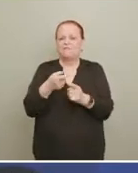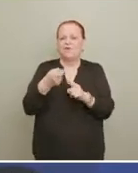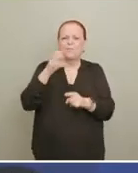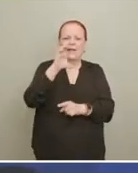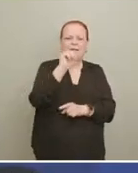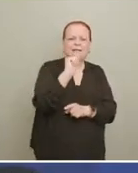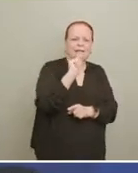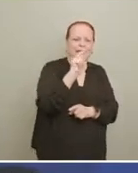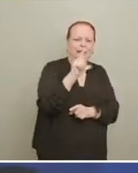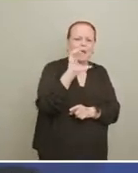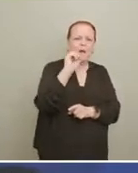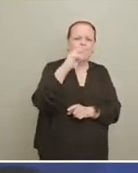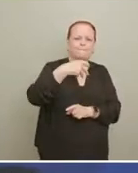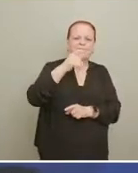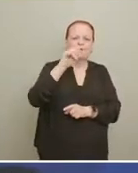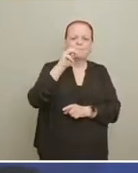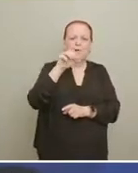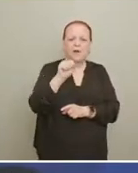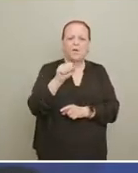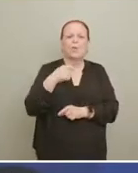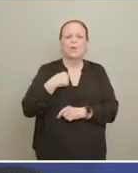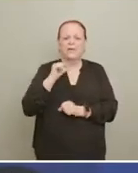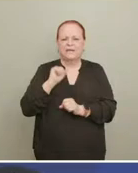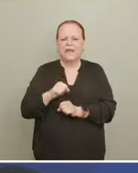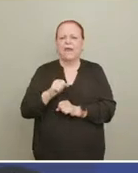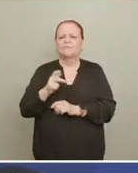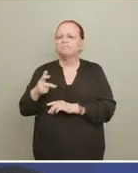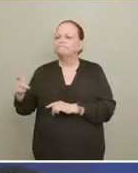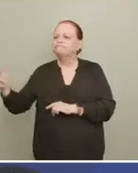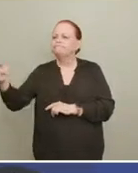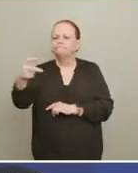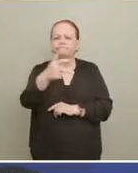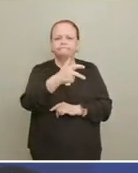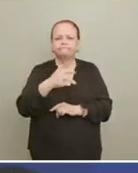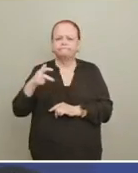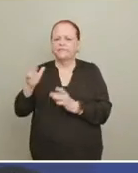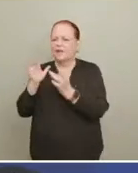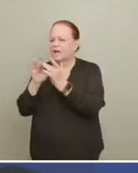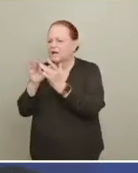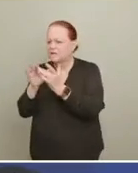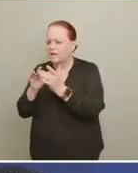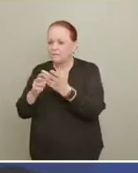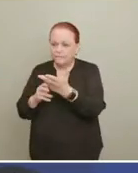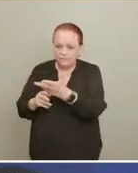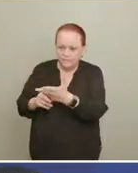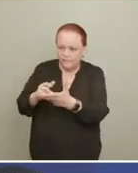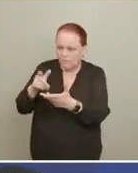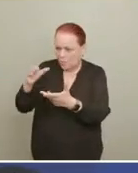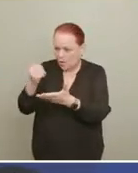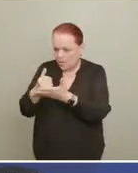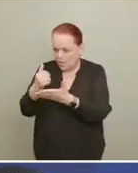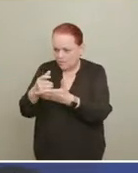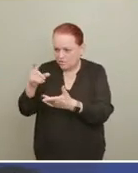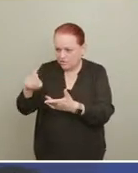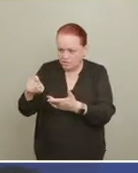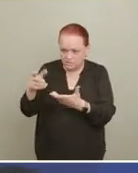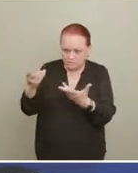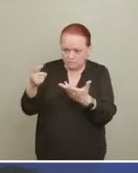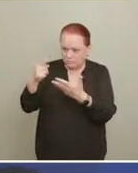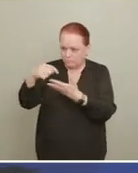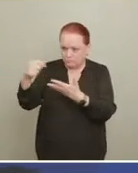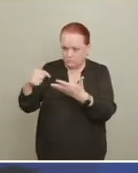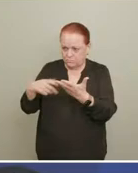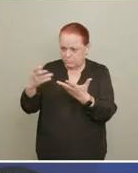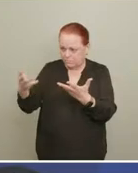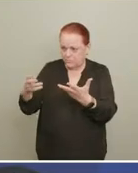in the near future, where we will go to the individuals on the street to see what care they need. That sometimes it's difficult